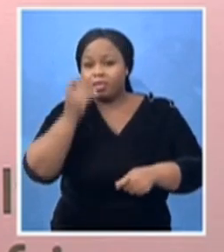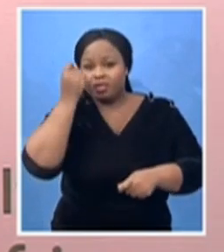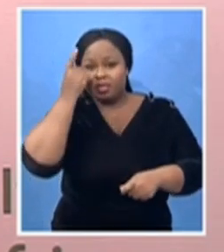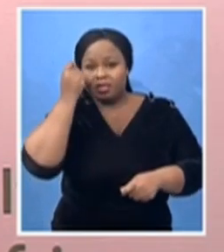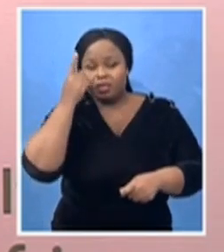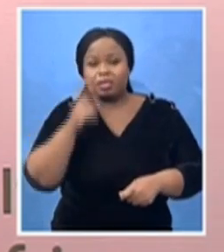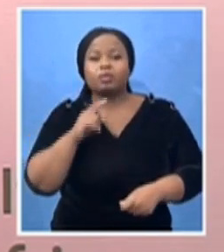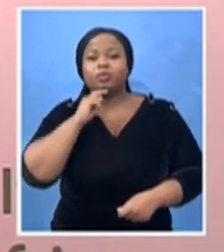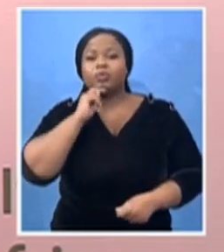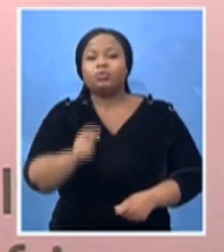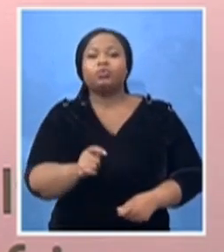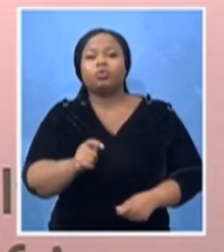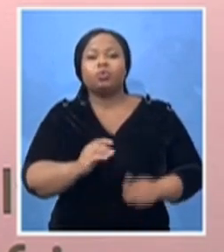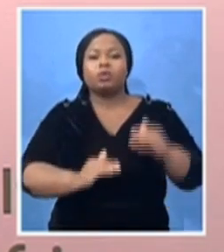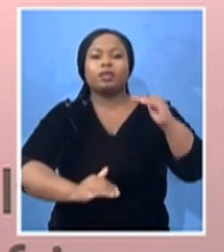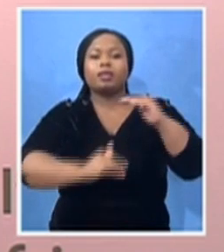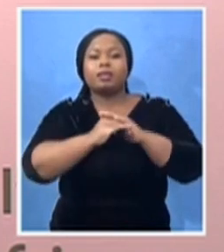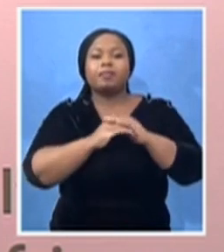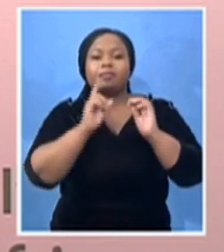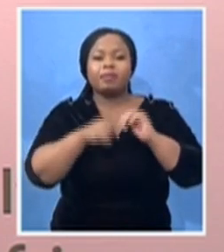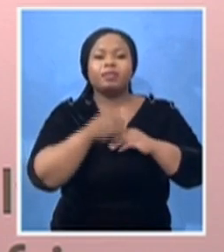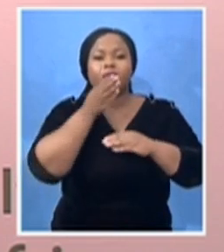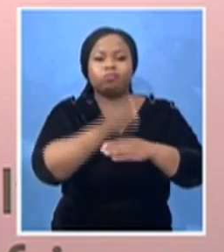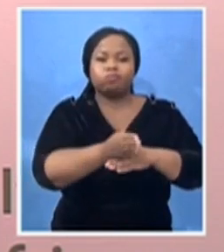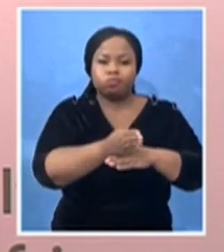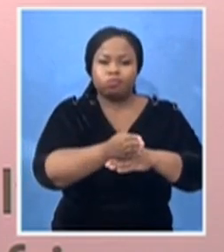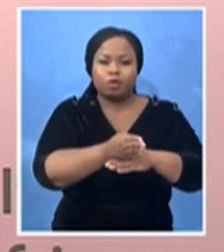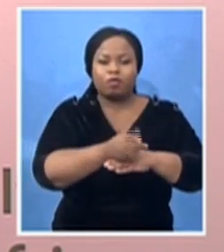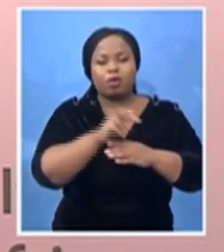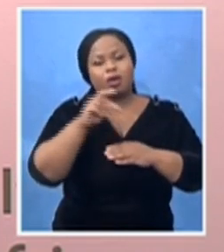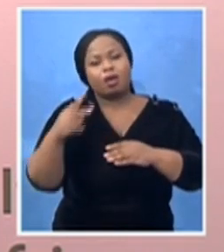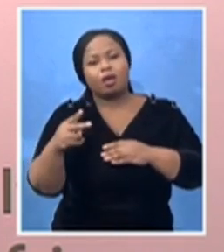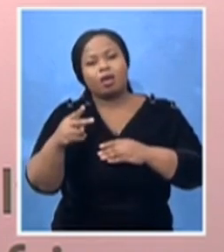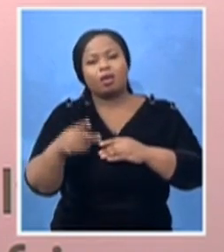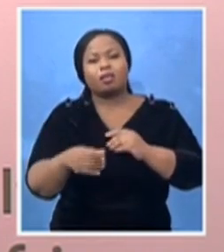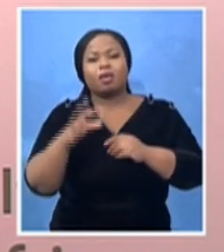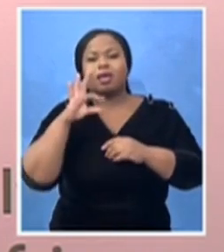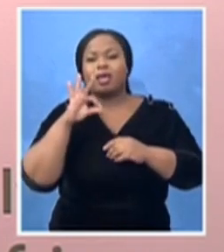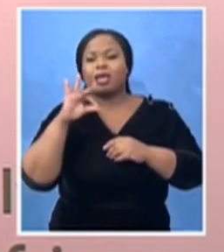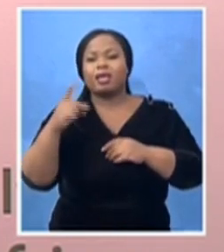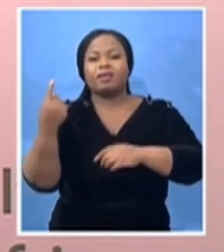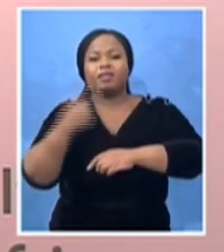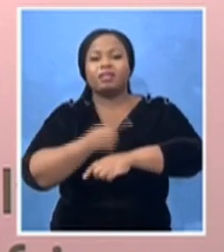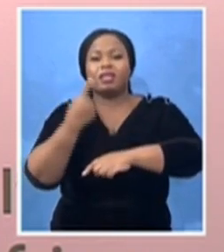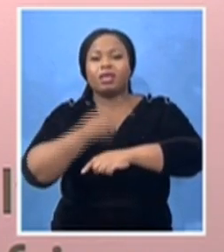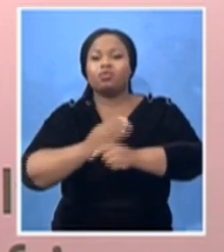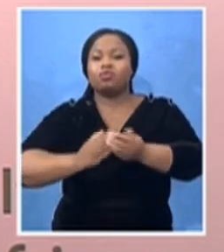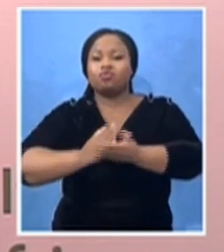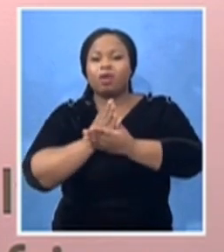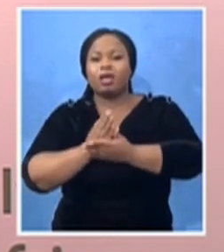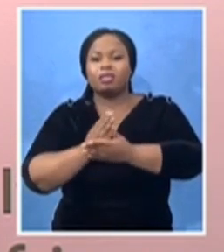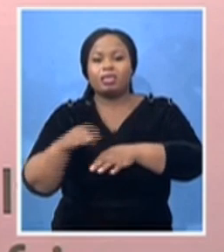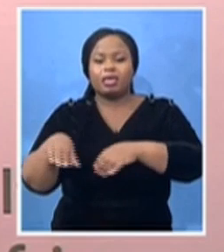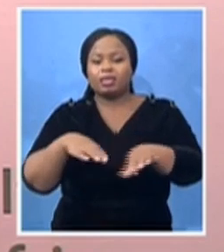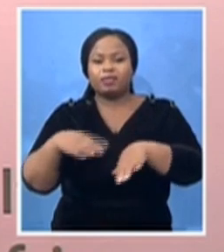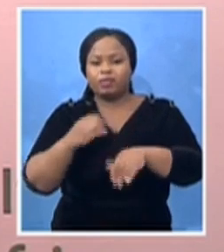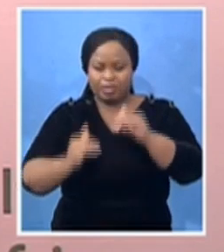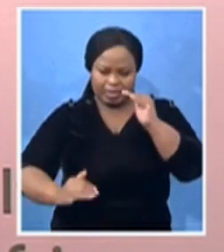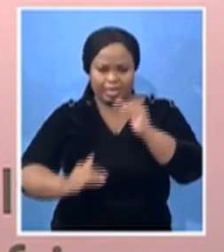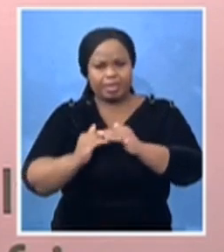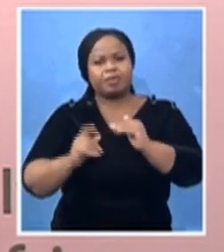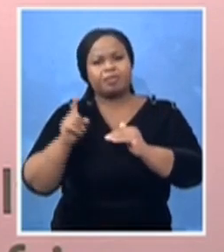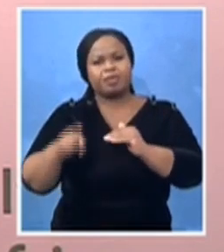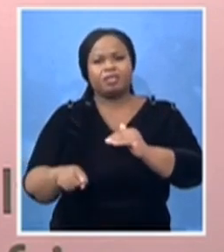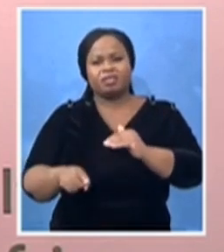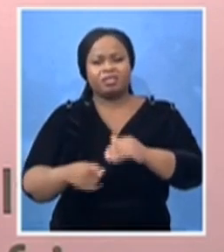on some of their day-to-day rights and activities, not so much because it's rights